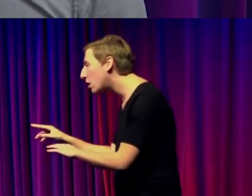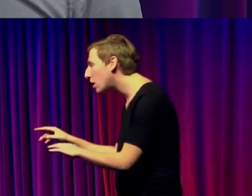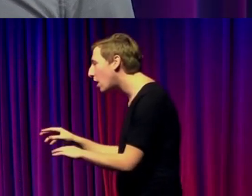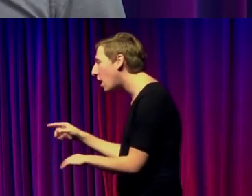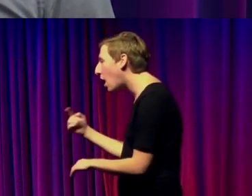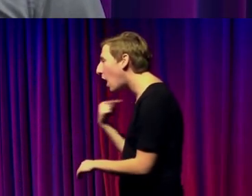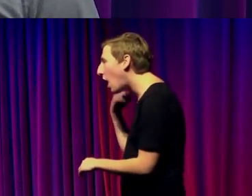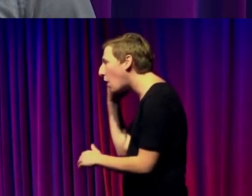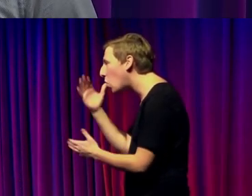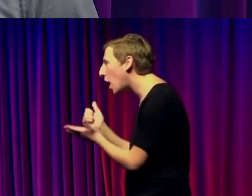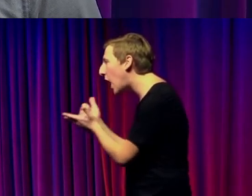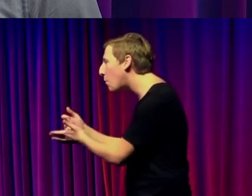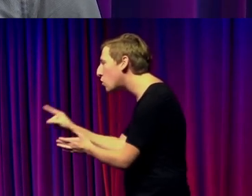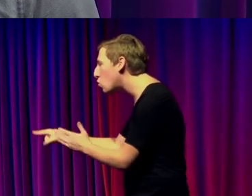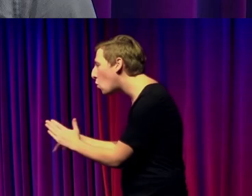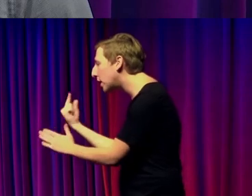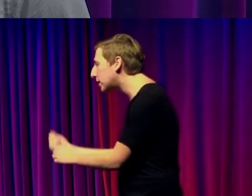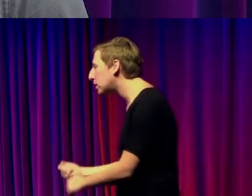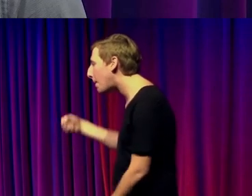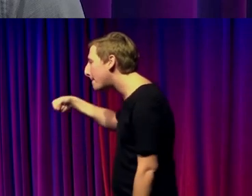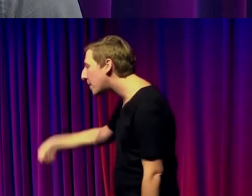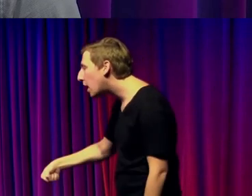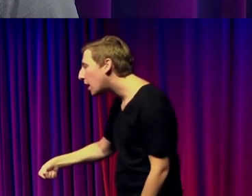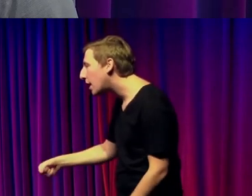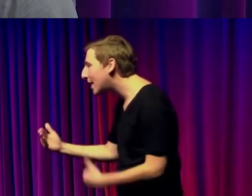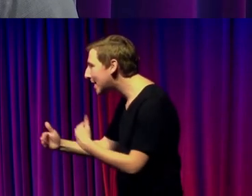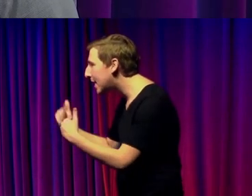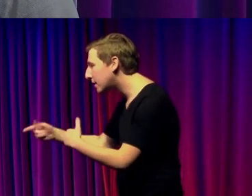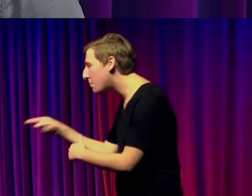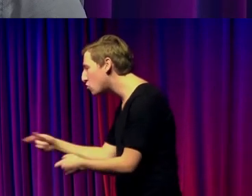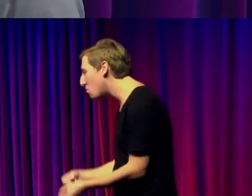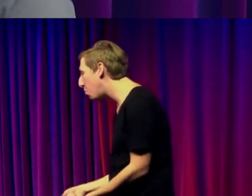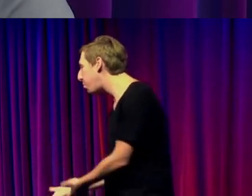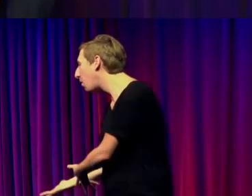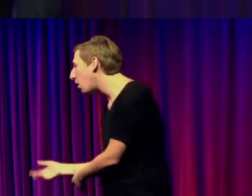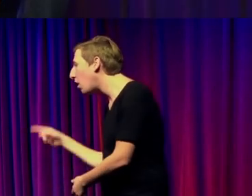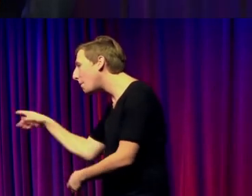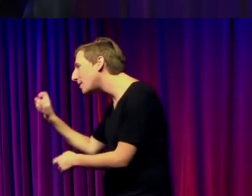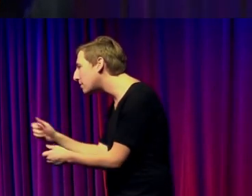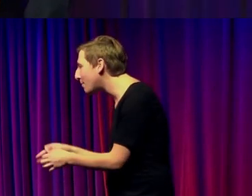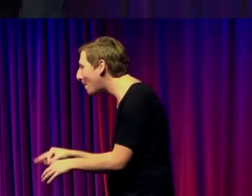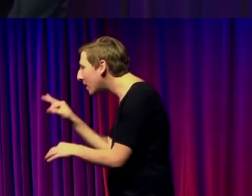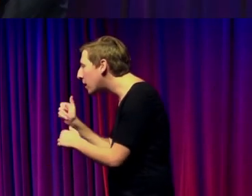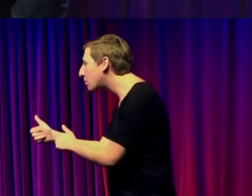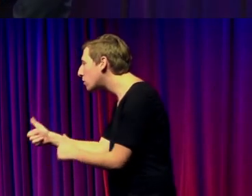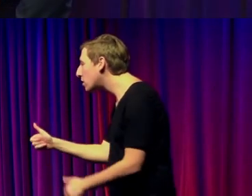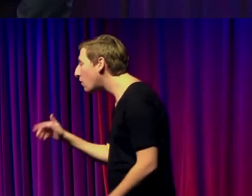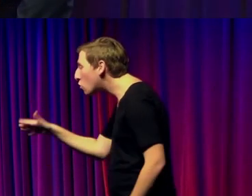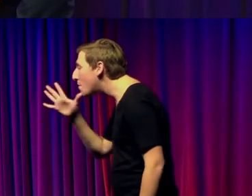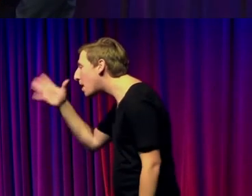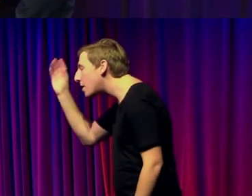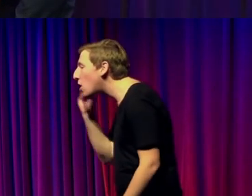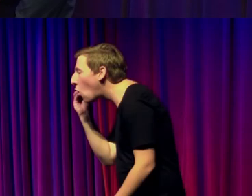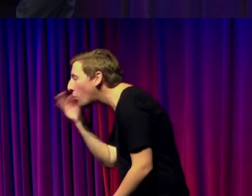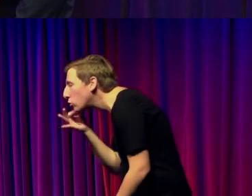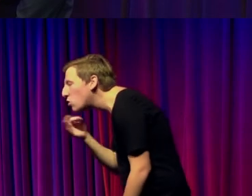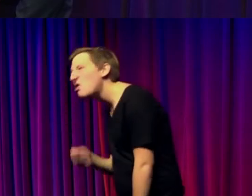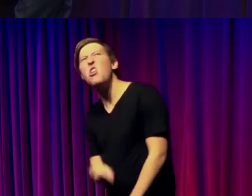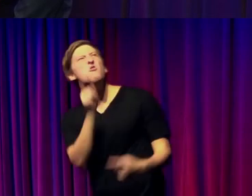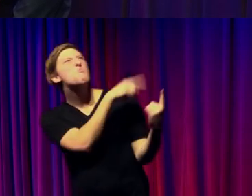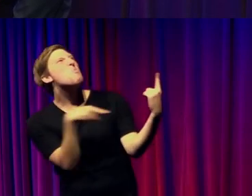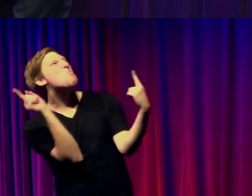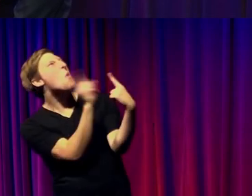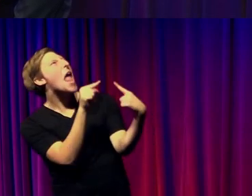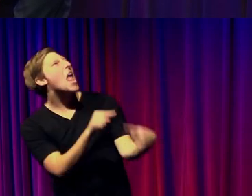this up for you once. Wow. The next time you knock it over, you're going to have to pick up yourself. Look, your parents are going to be home soon, all right? When?